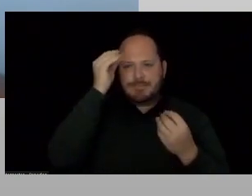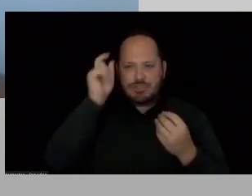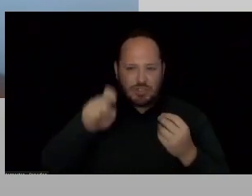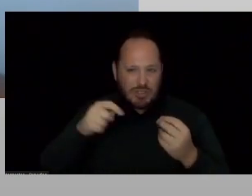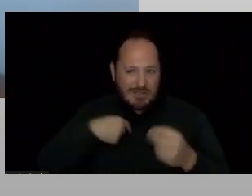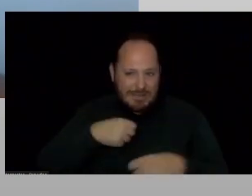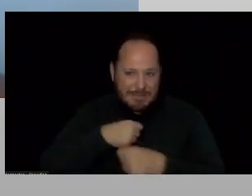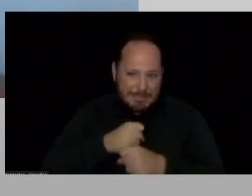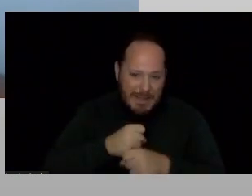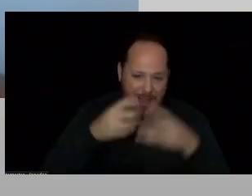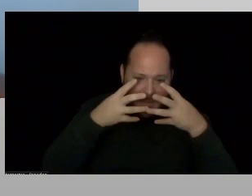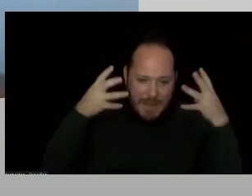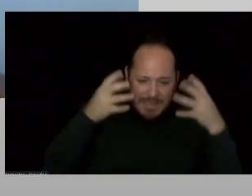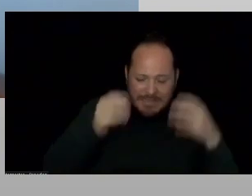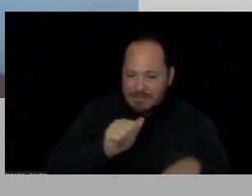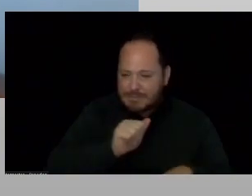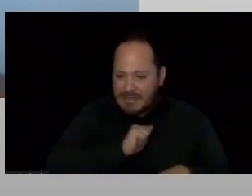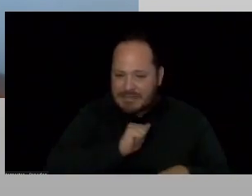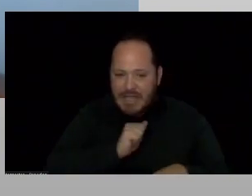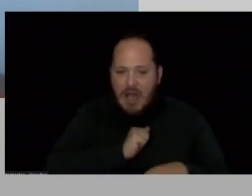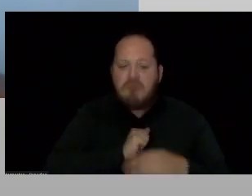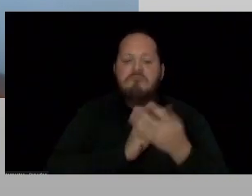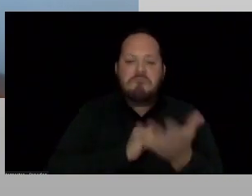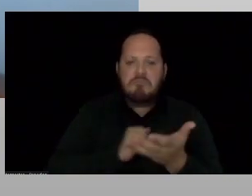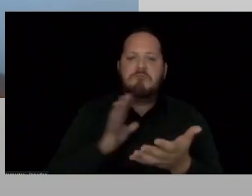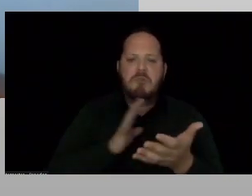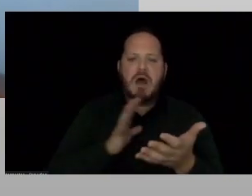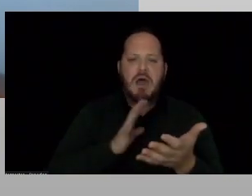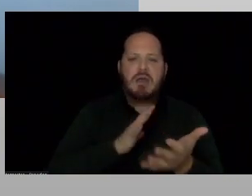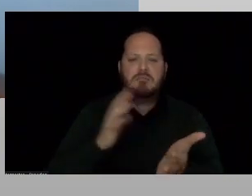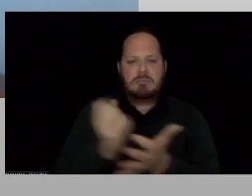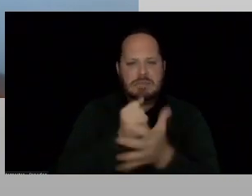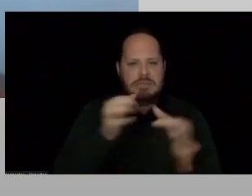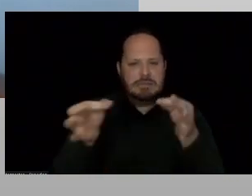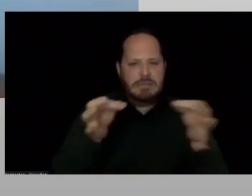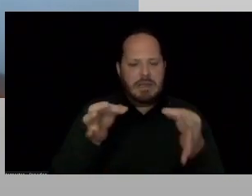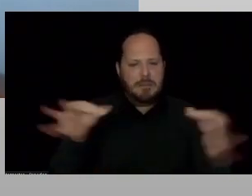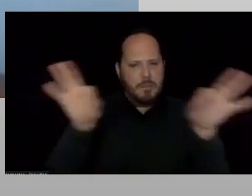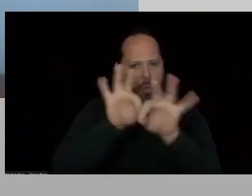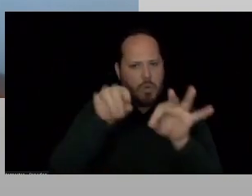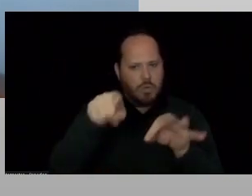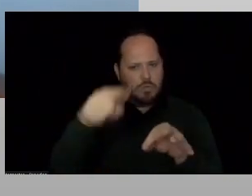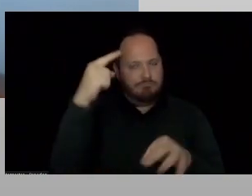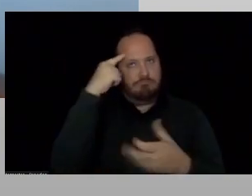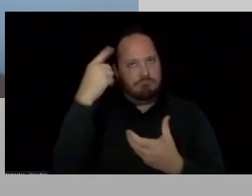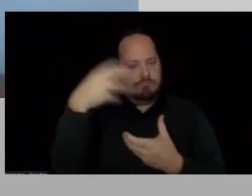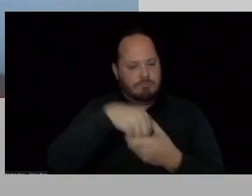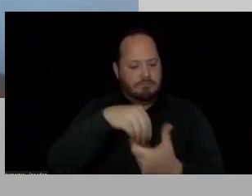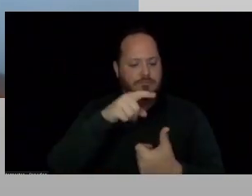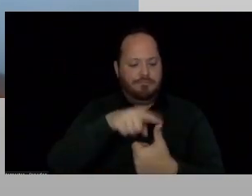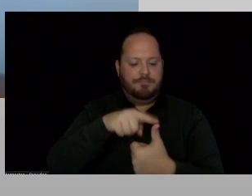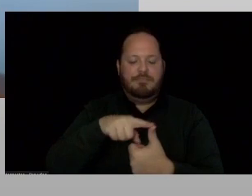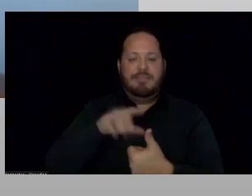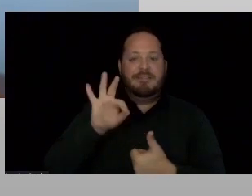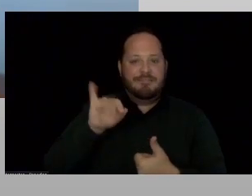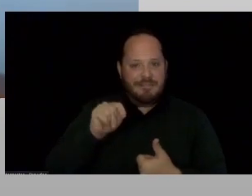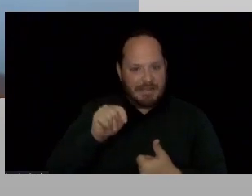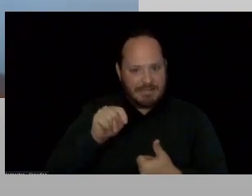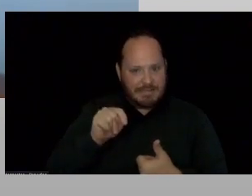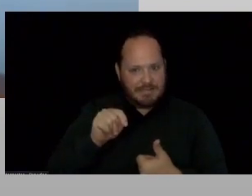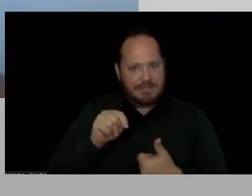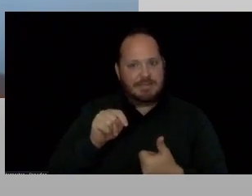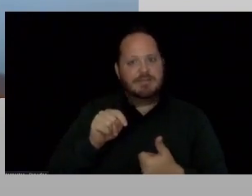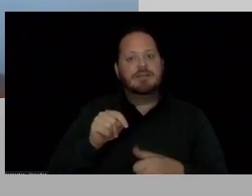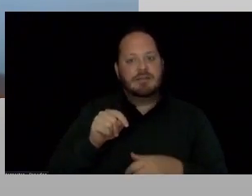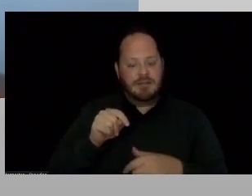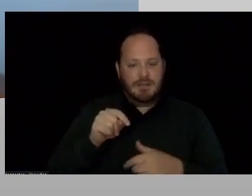to talk about some of the elements of the mask that can help you in this situation. So the first is fit. You want a good mask. I've